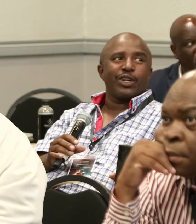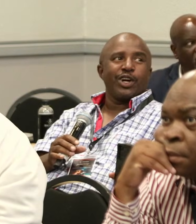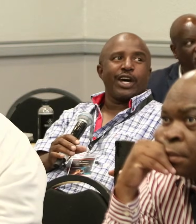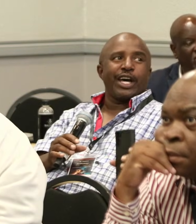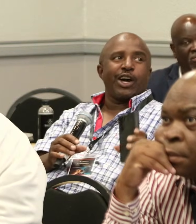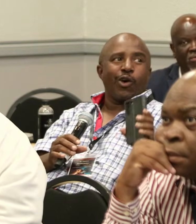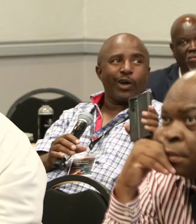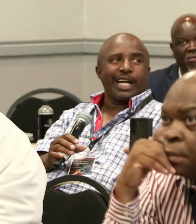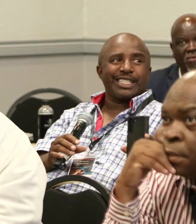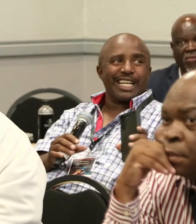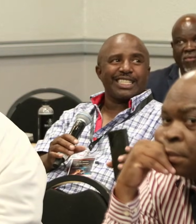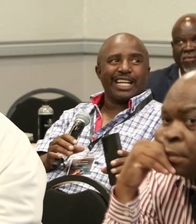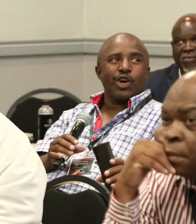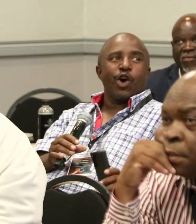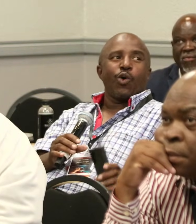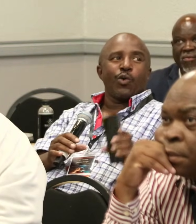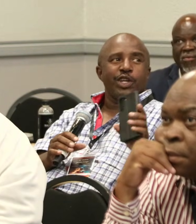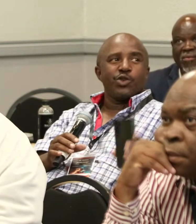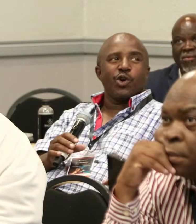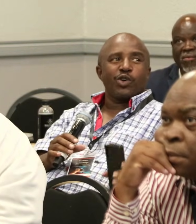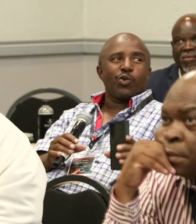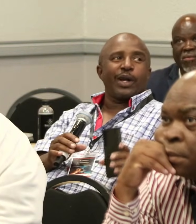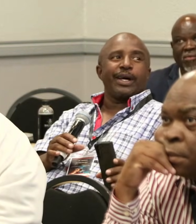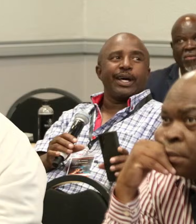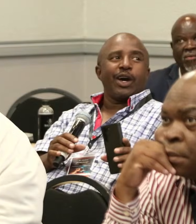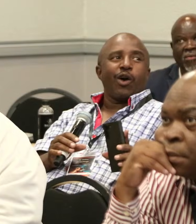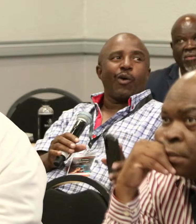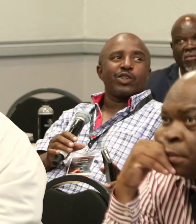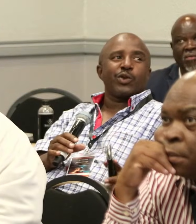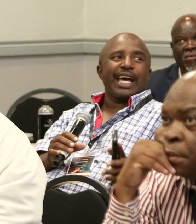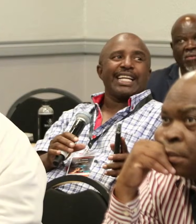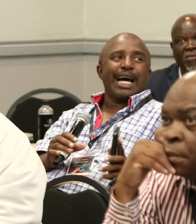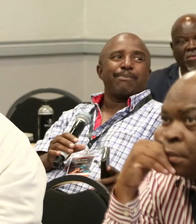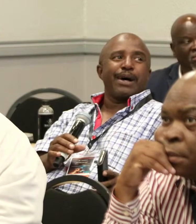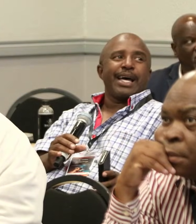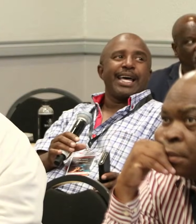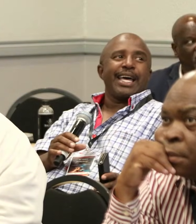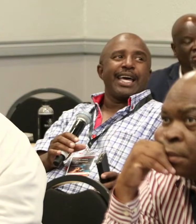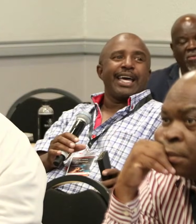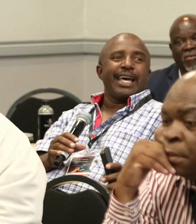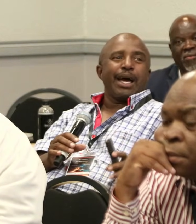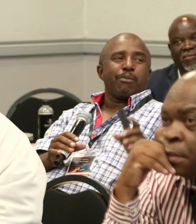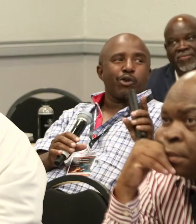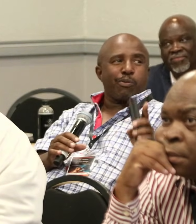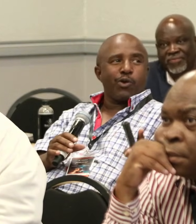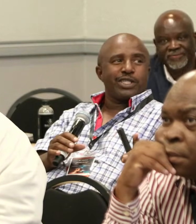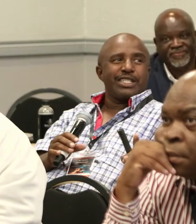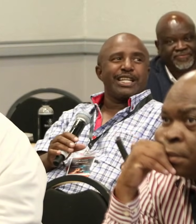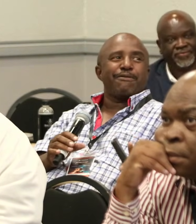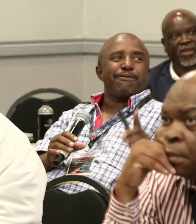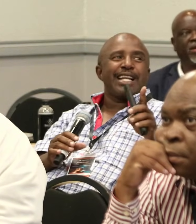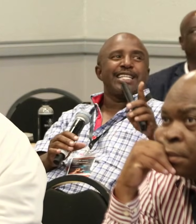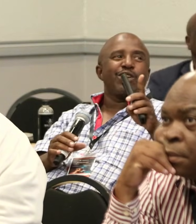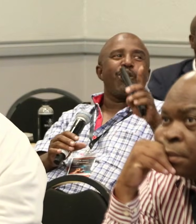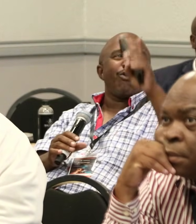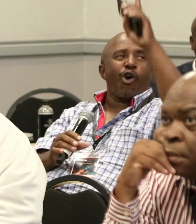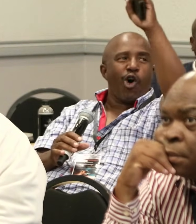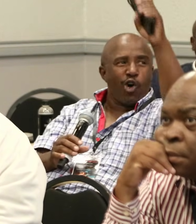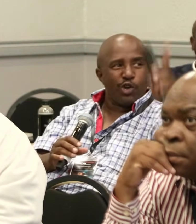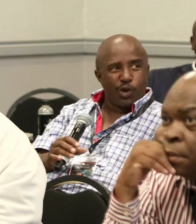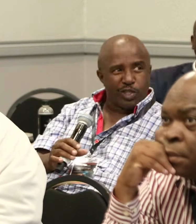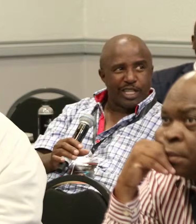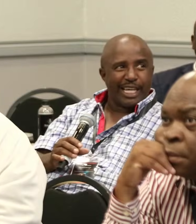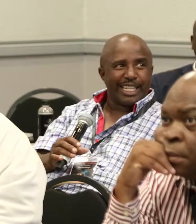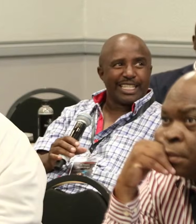on that, such that we do not want to end up proposing the funding of